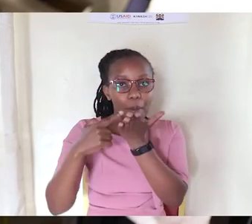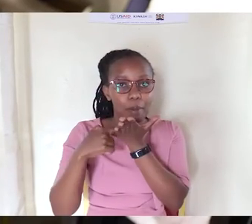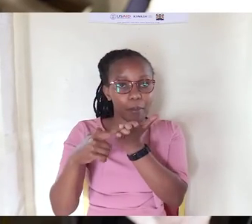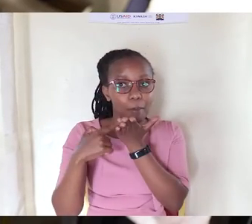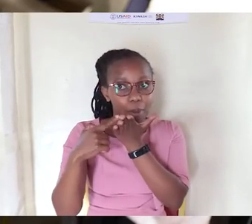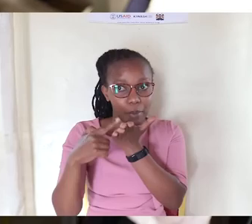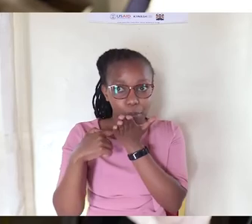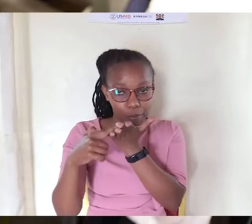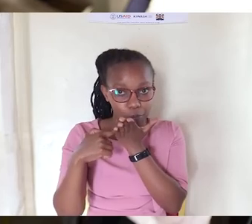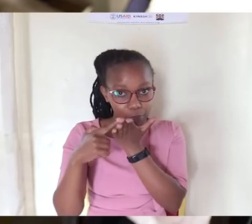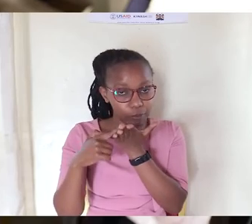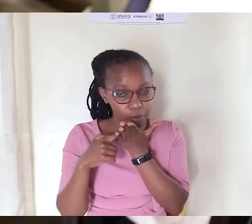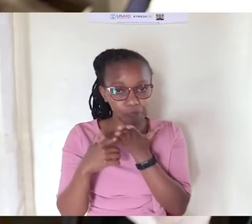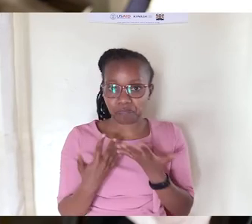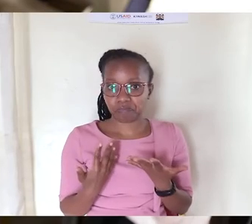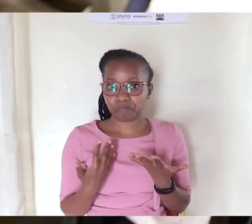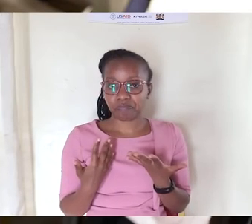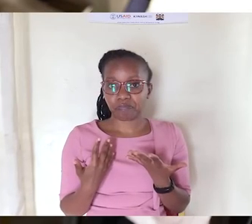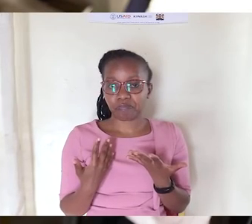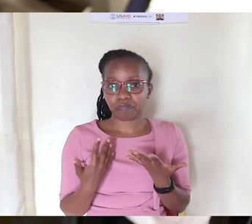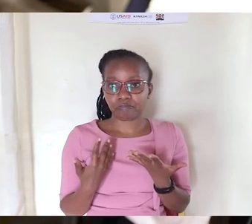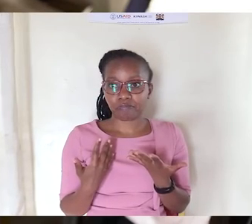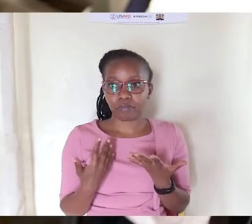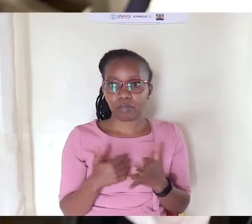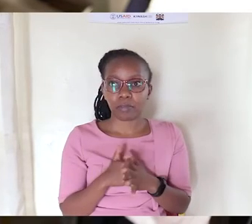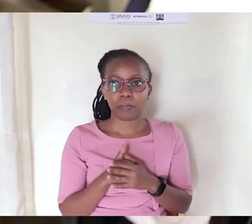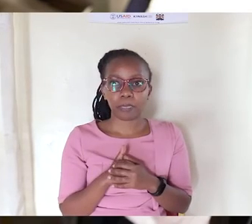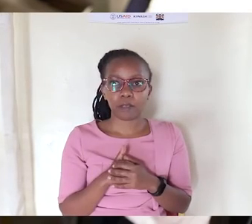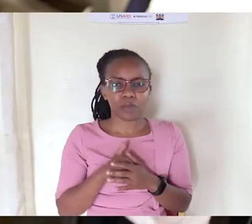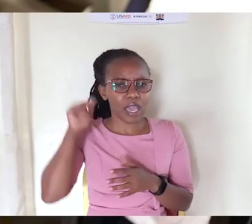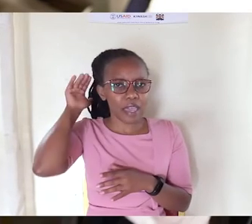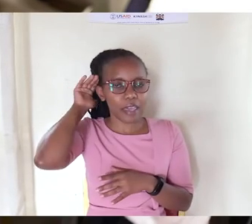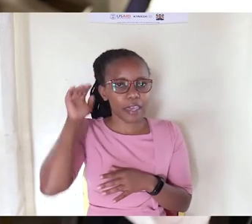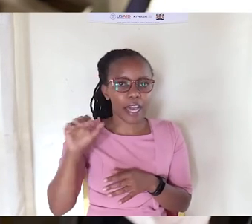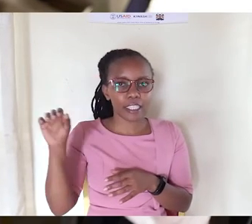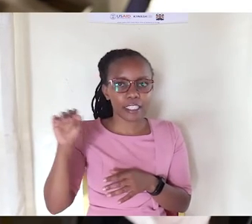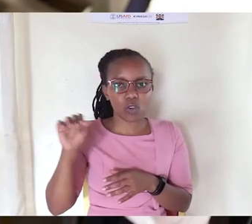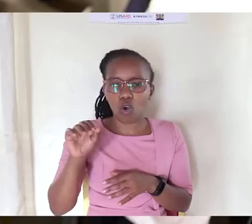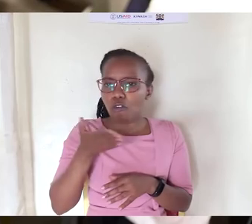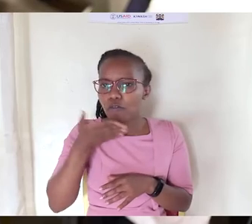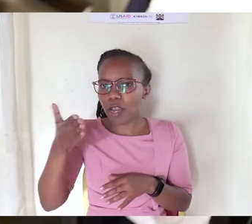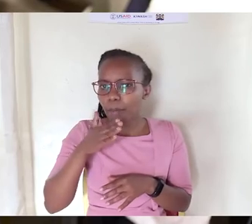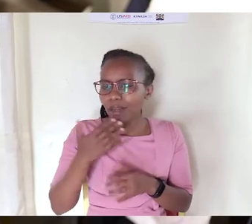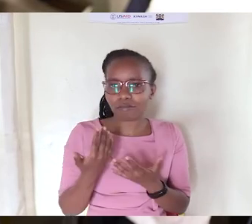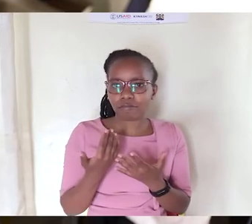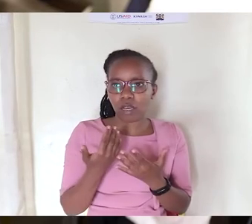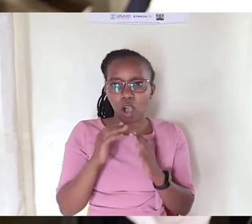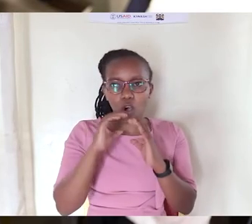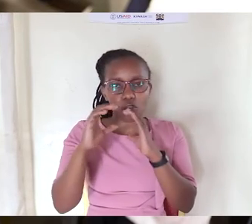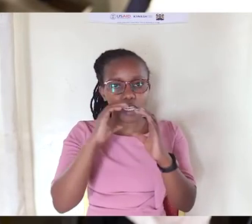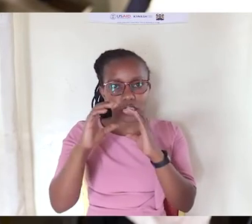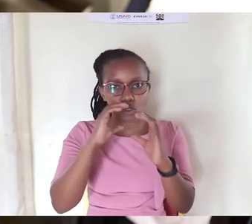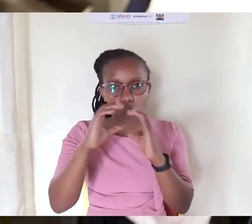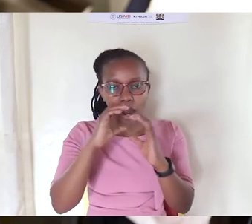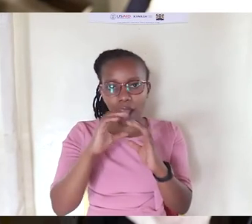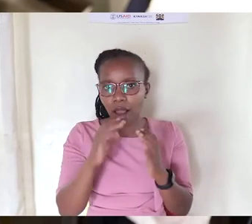on. And the worst thing is, we're not hearing a sort of responding conversation that